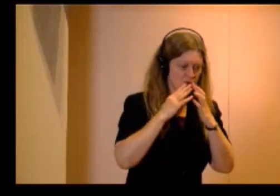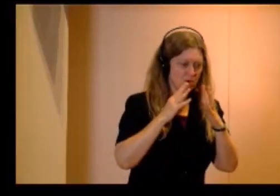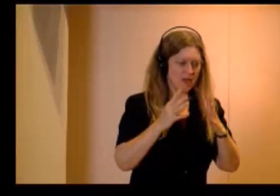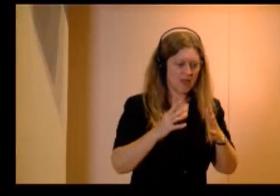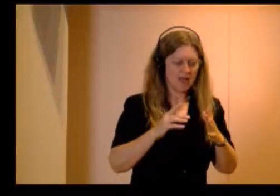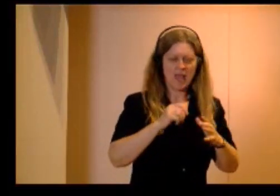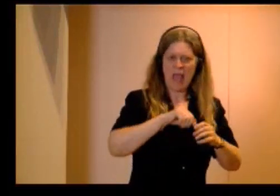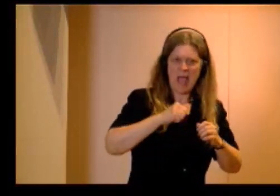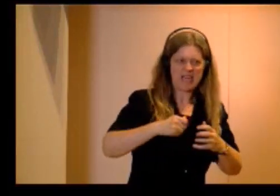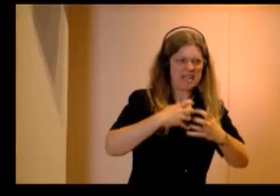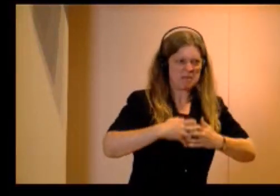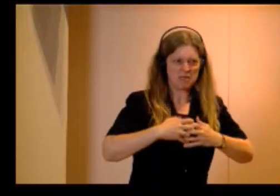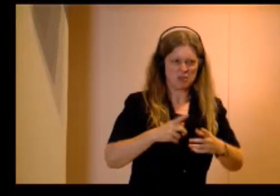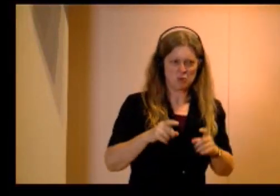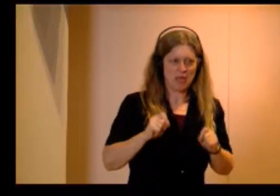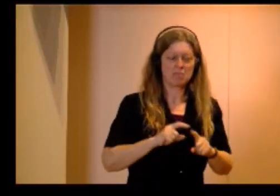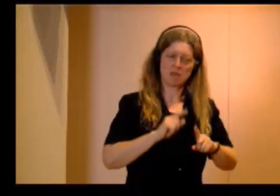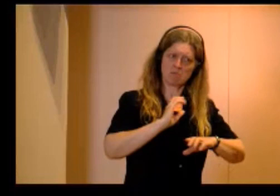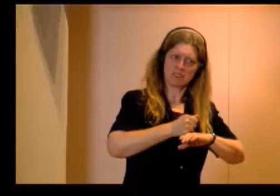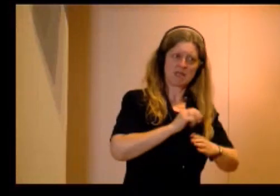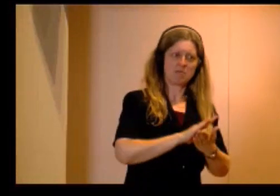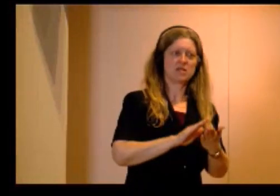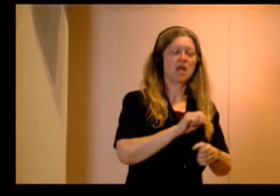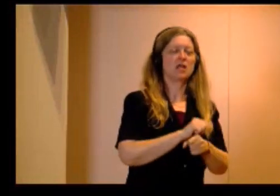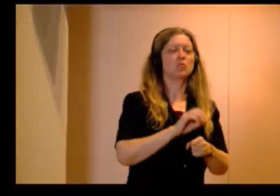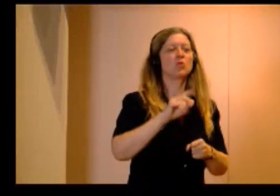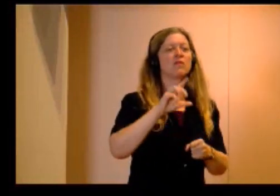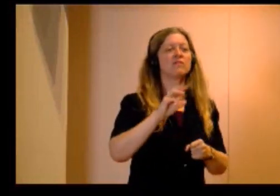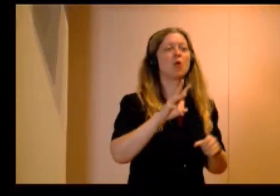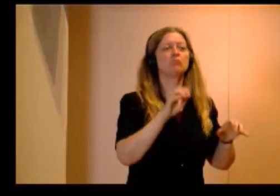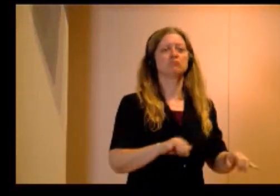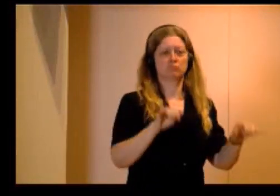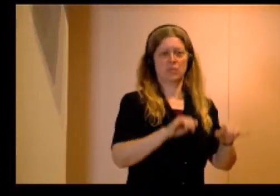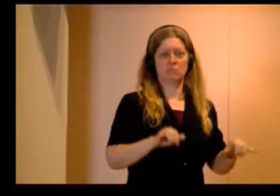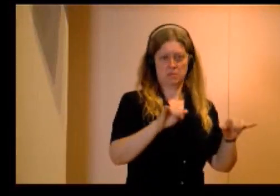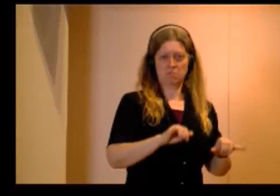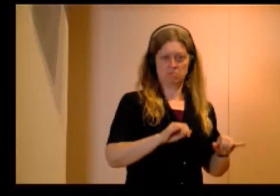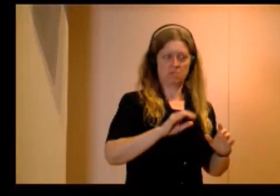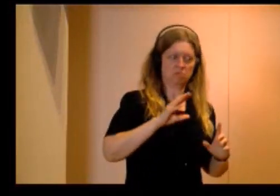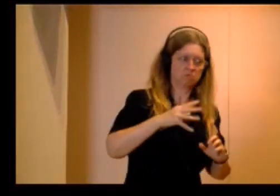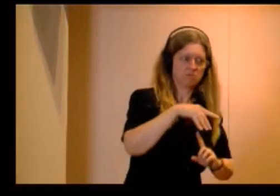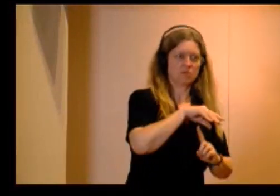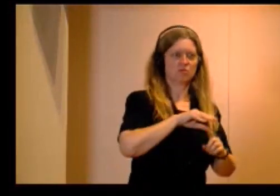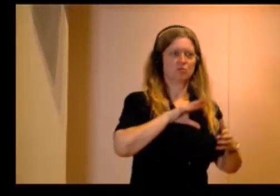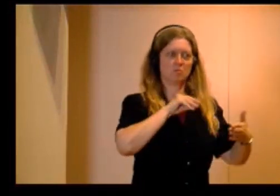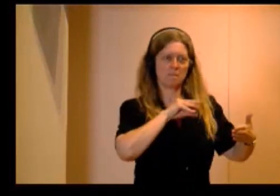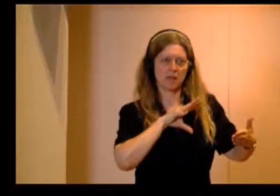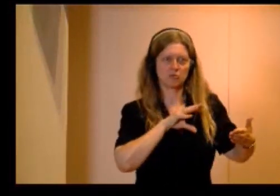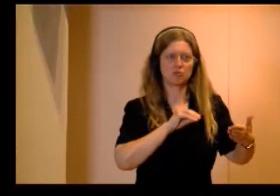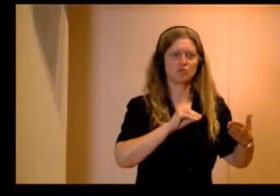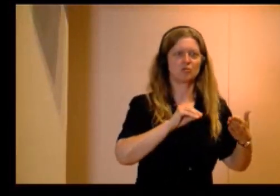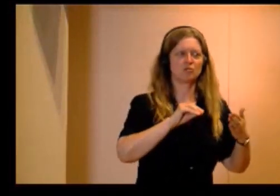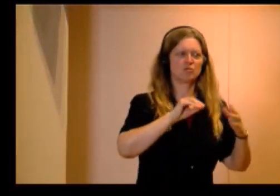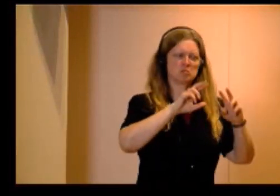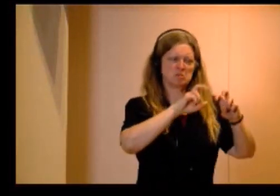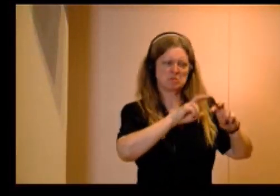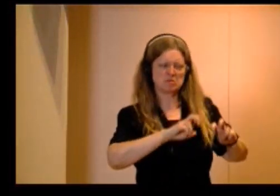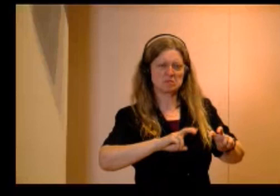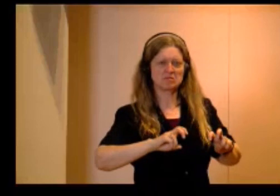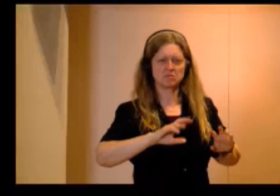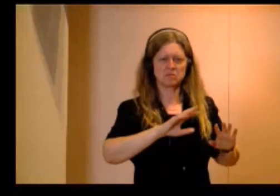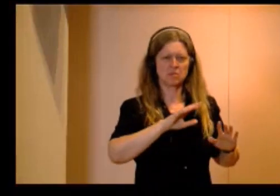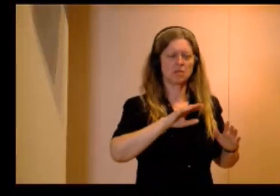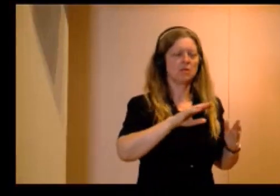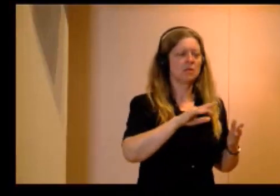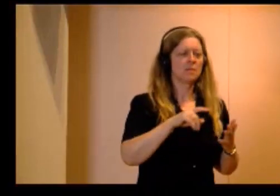it shouldn't really matter all that much. But from a scientific point of view, from using this data, that would be the way to